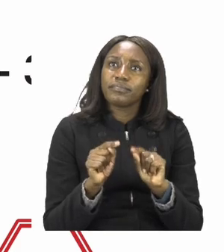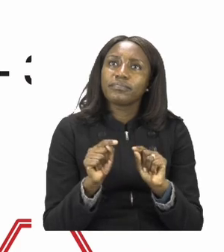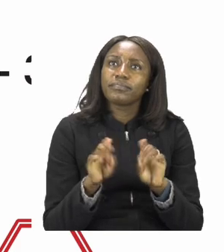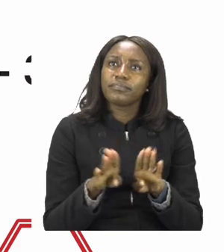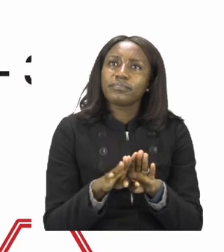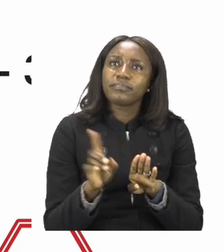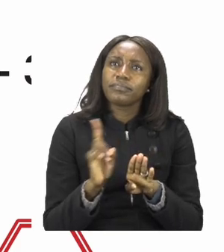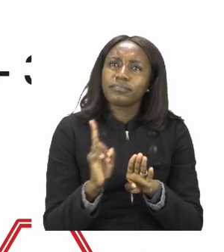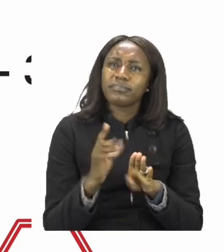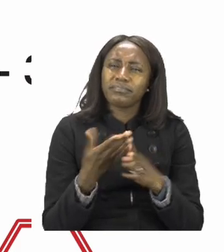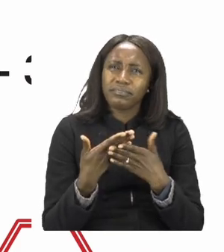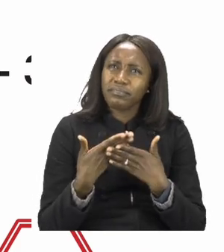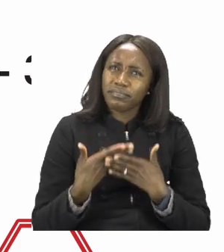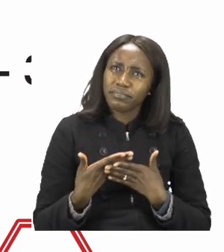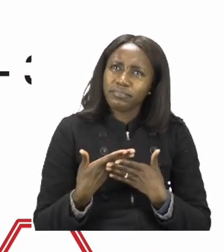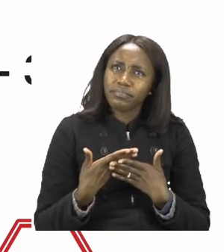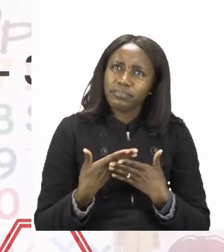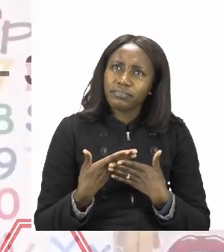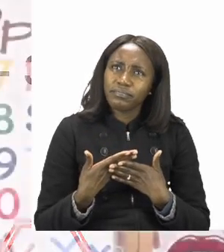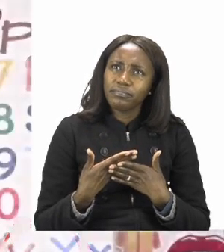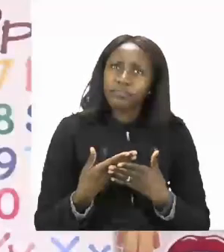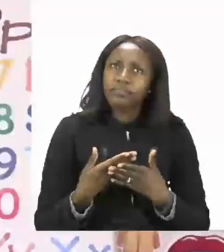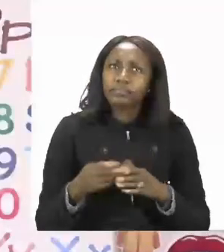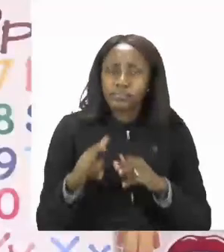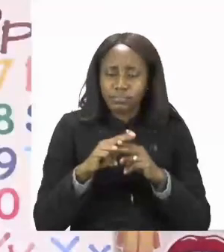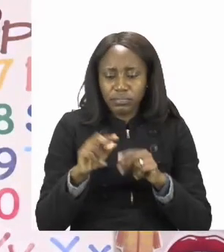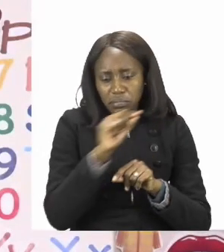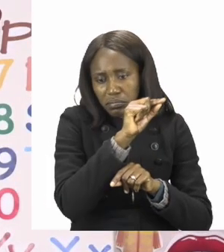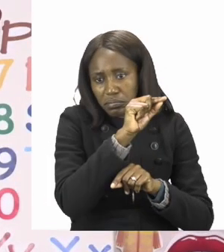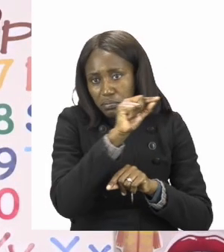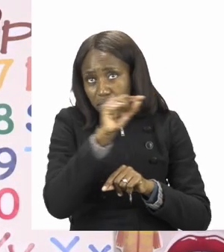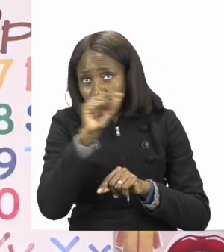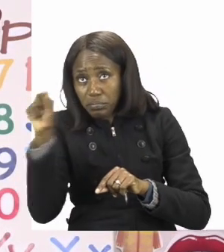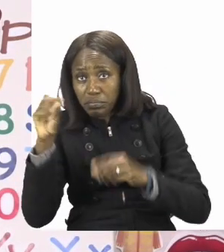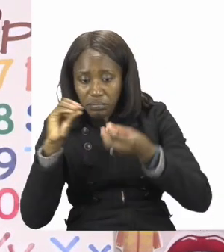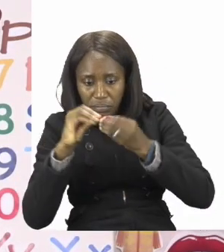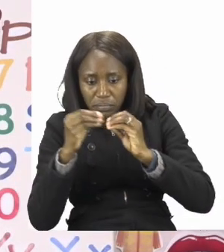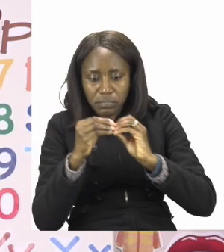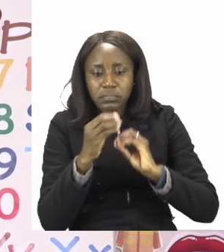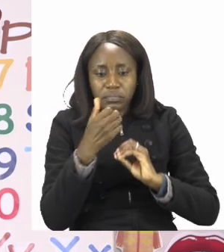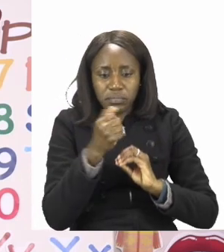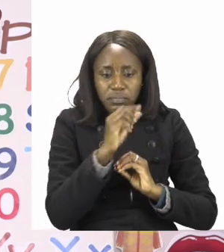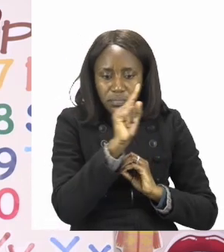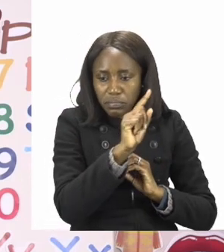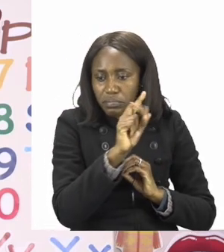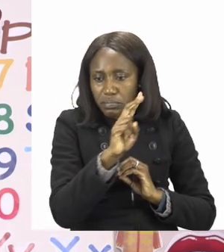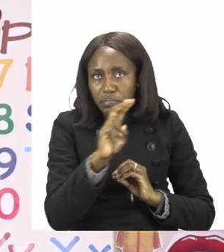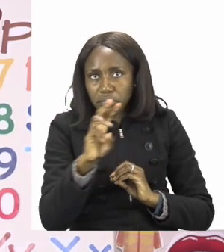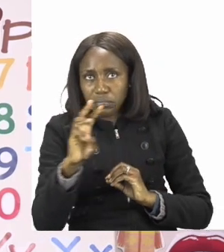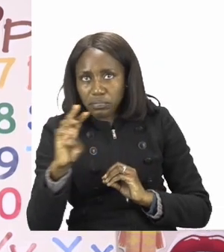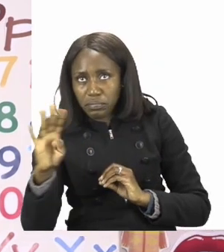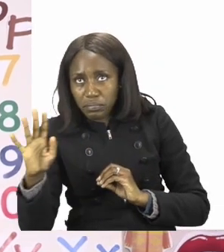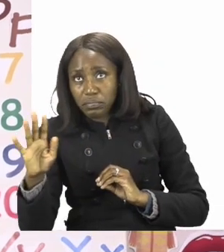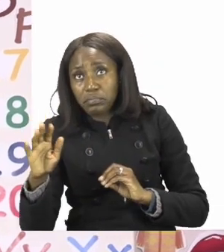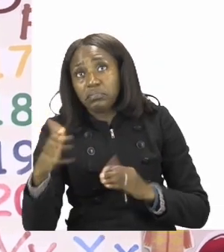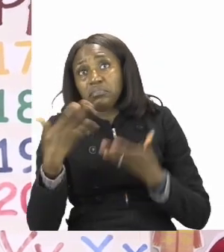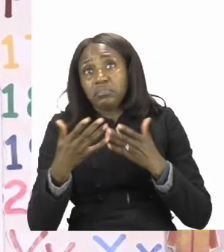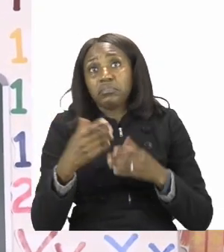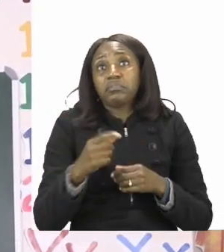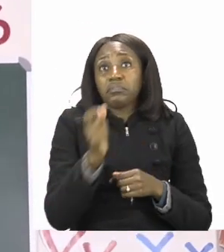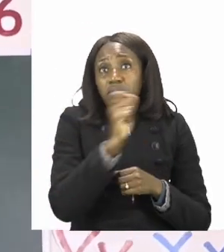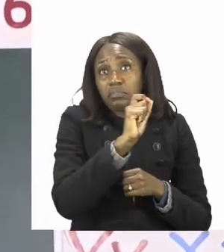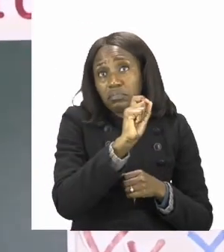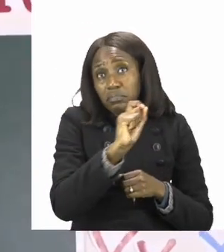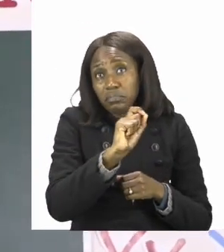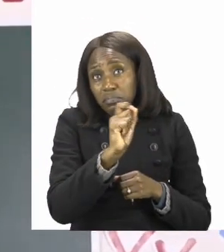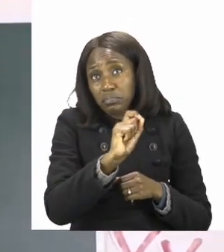to help us is a number line. So you can draw your number line or you can follow the